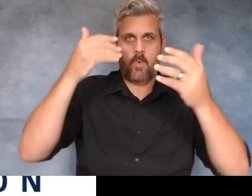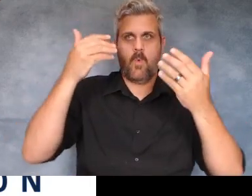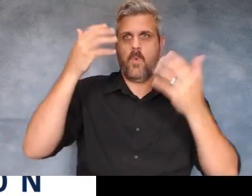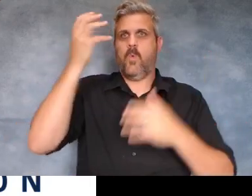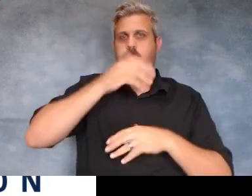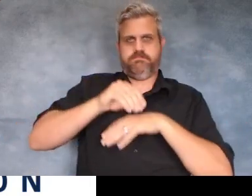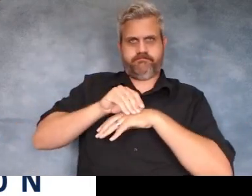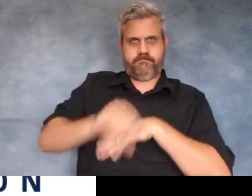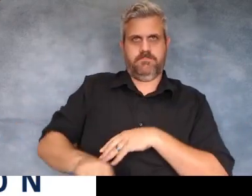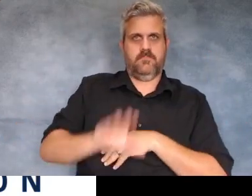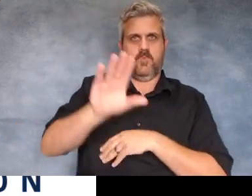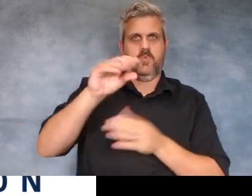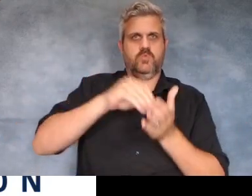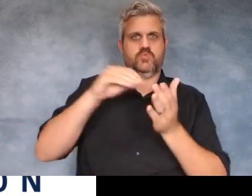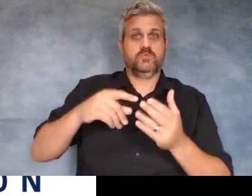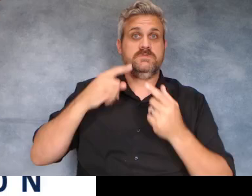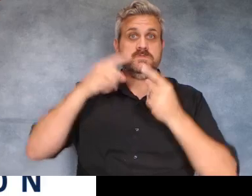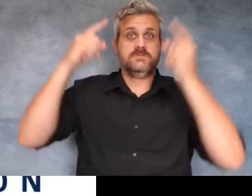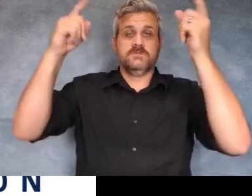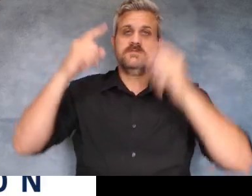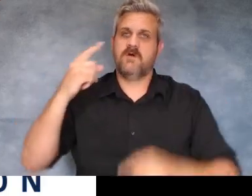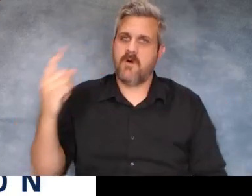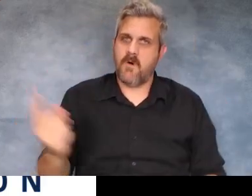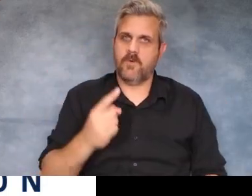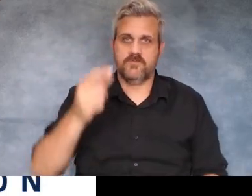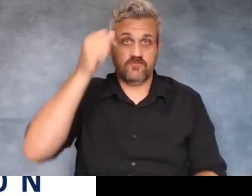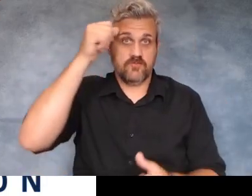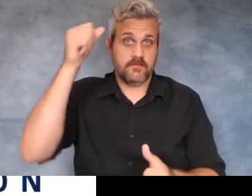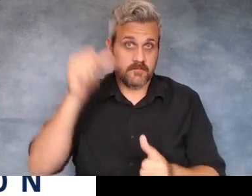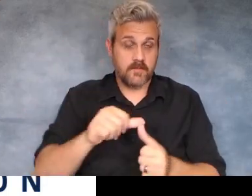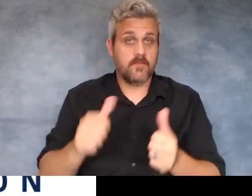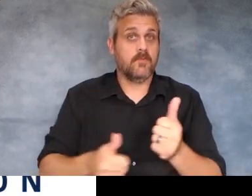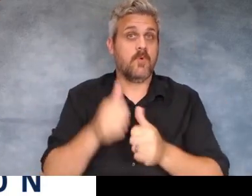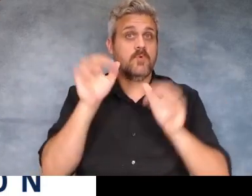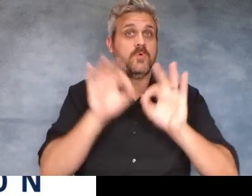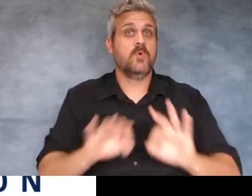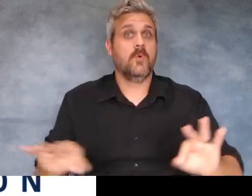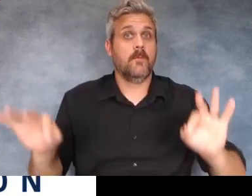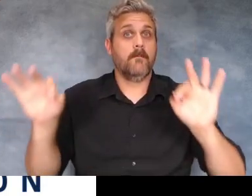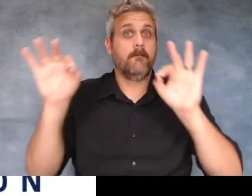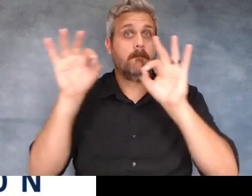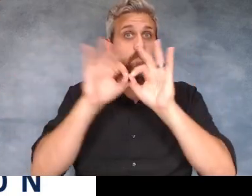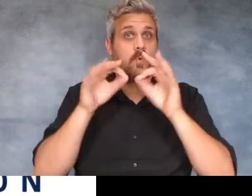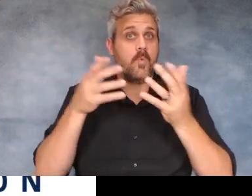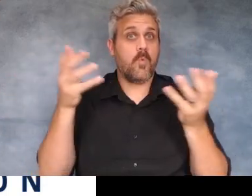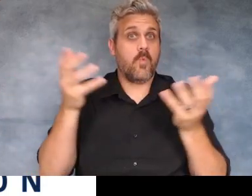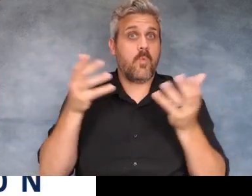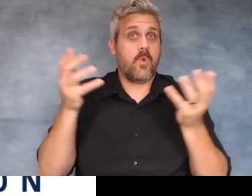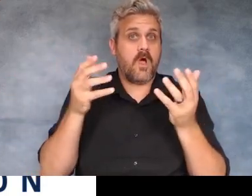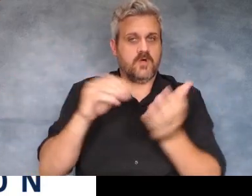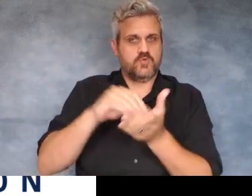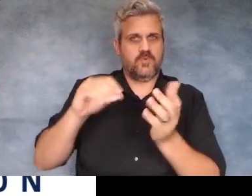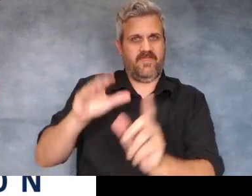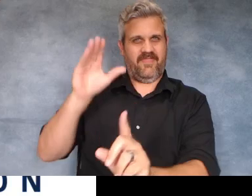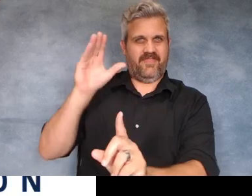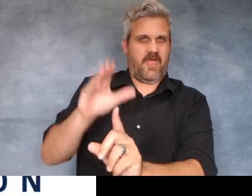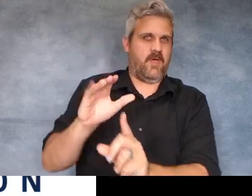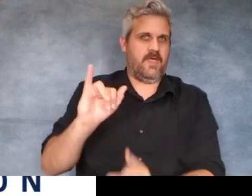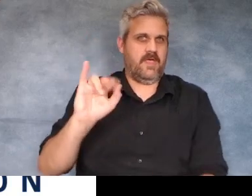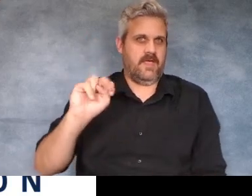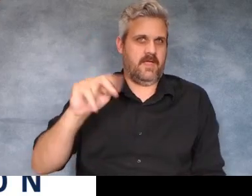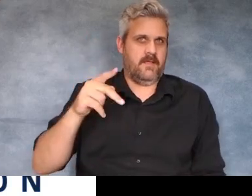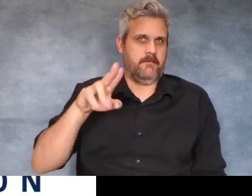your child's success. And always remember, the most important input is that of the student. Now let's talk